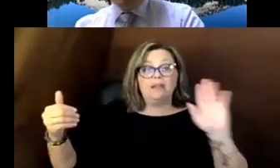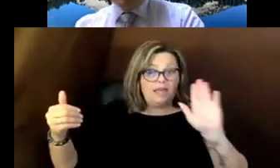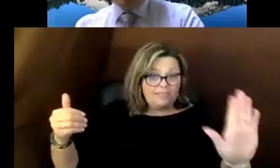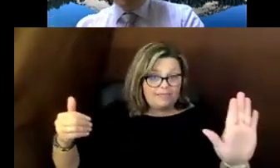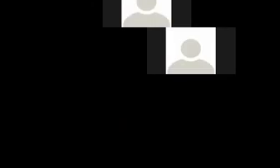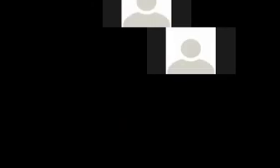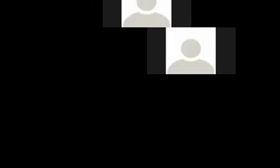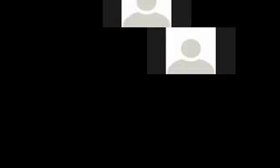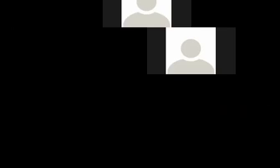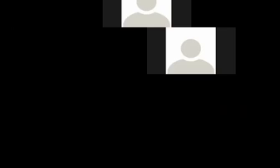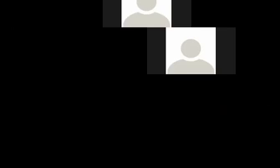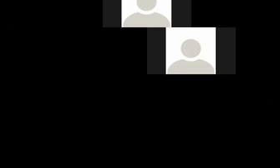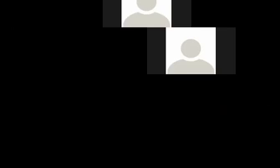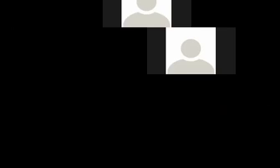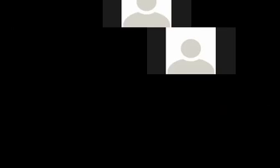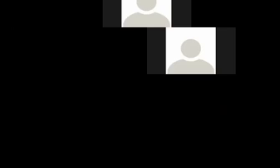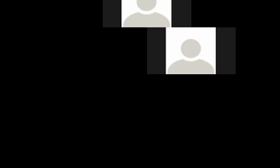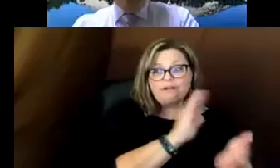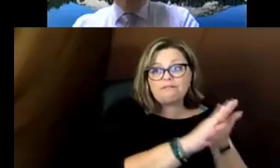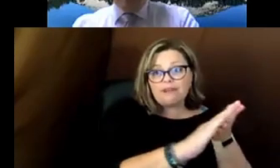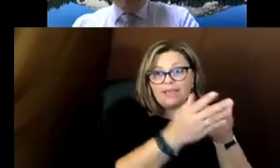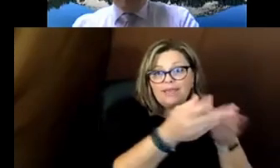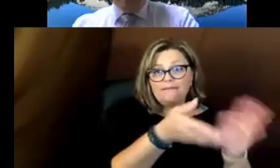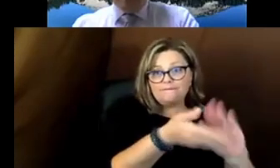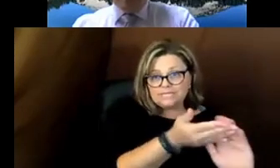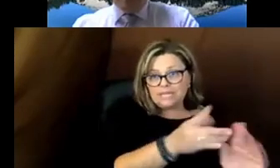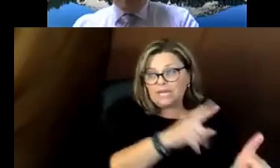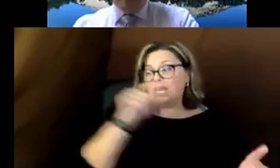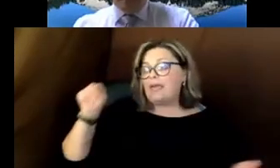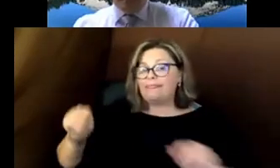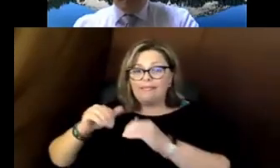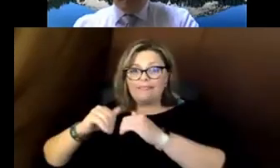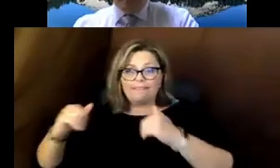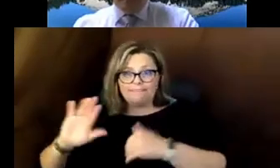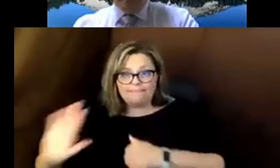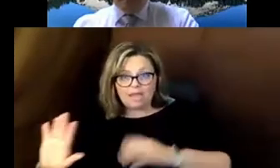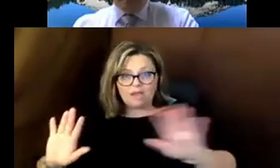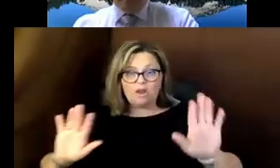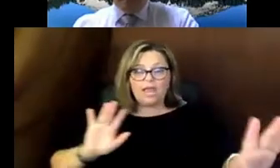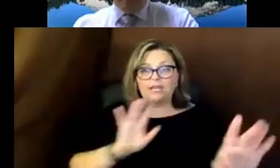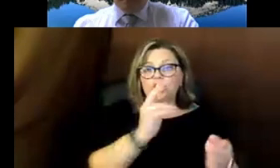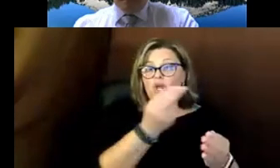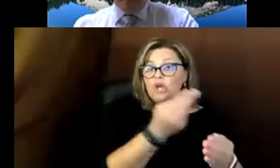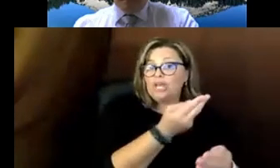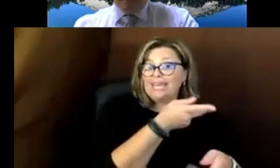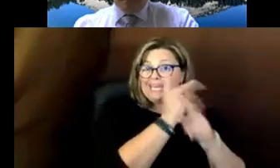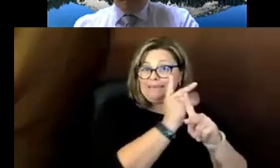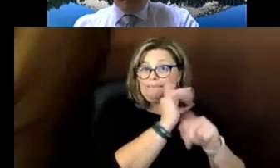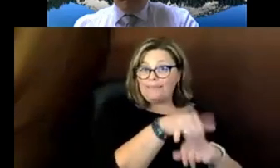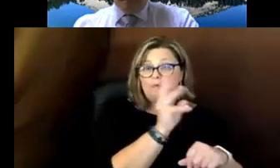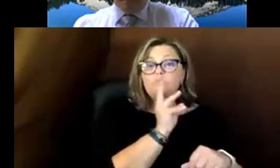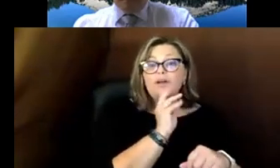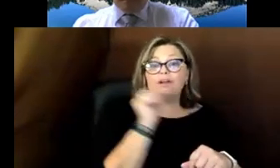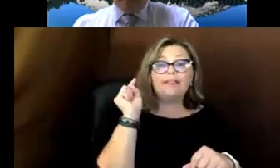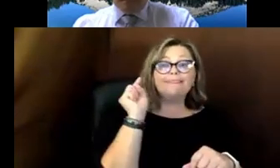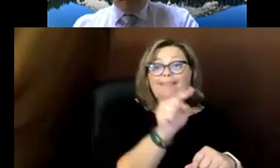facility, did a rewater reuse up on the ridge, kept that water up there to create green belts